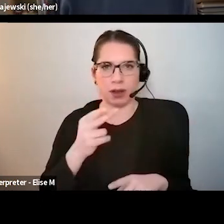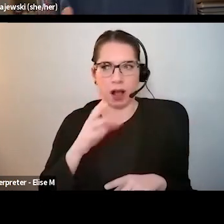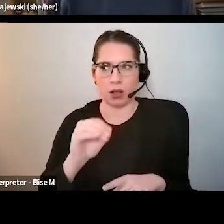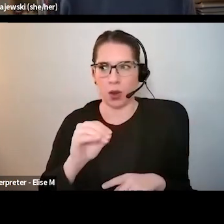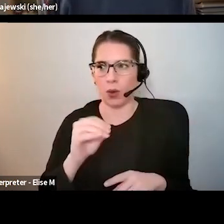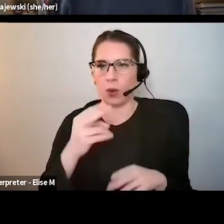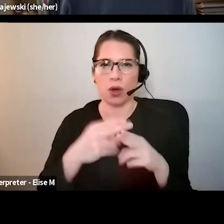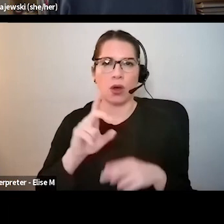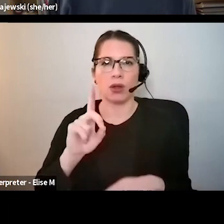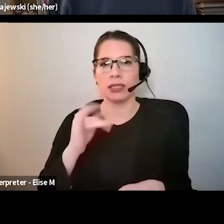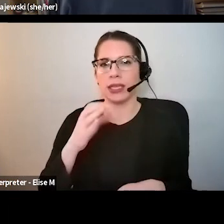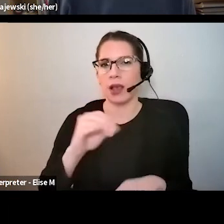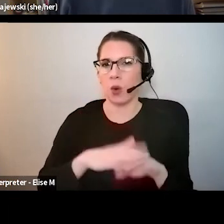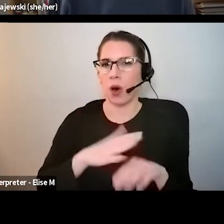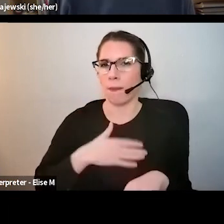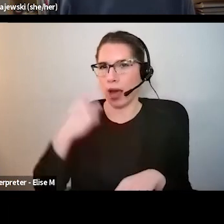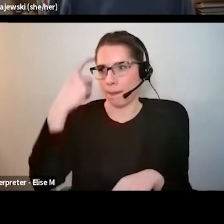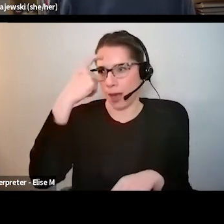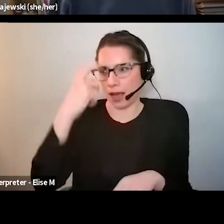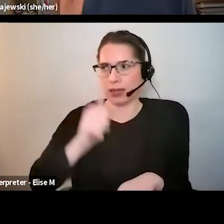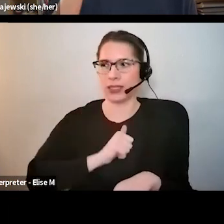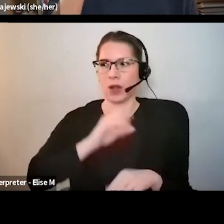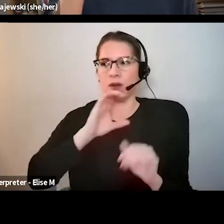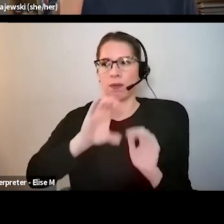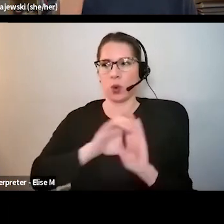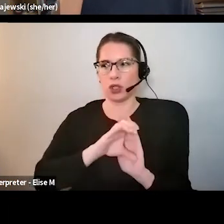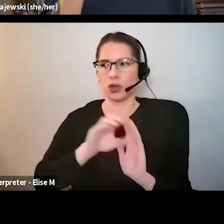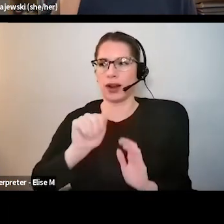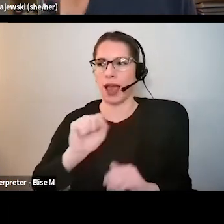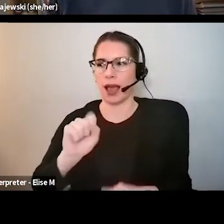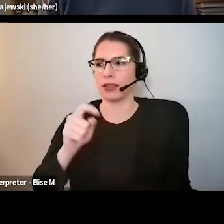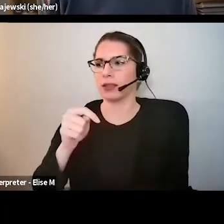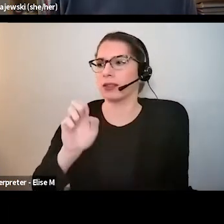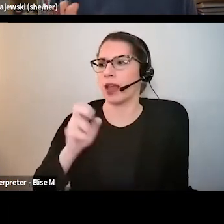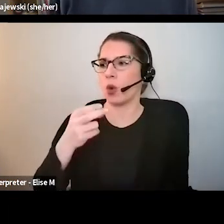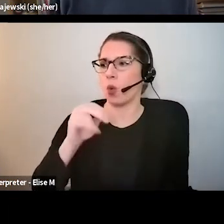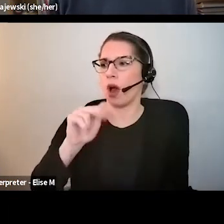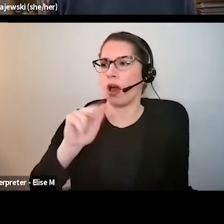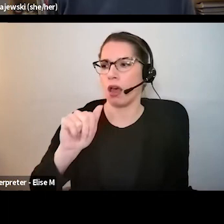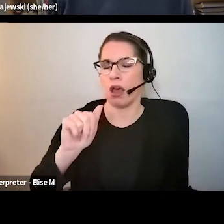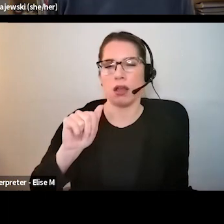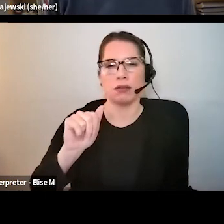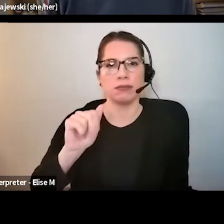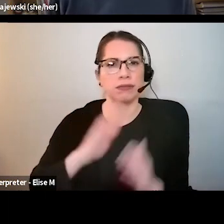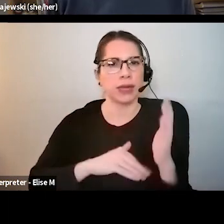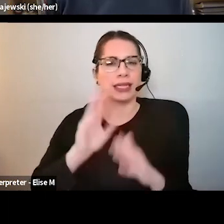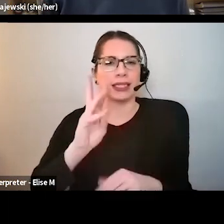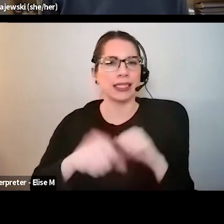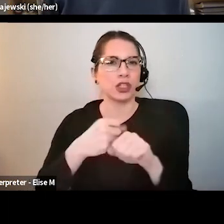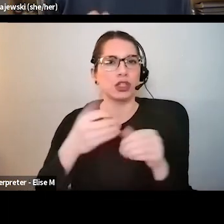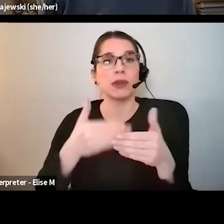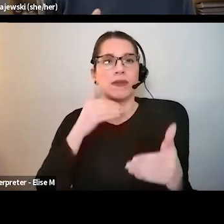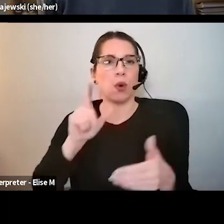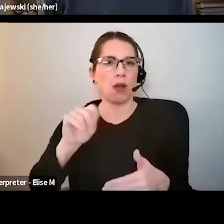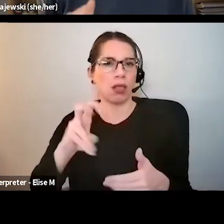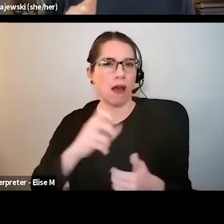Mind, Self-Portrait as Tijuana. Painted 6 years before the love embrace, this work